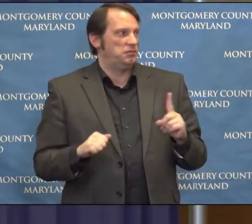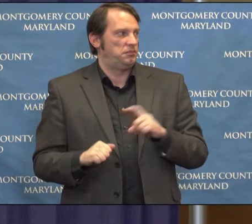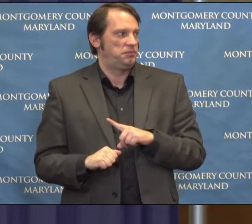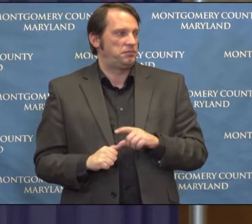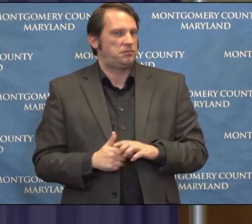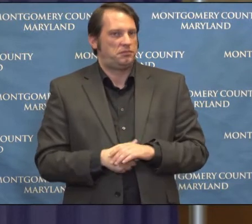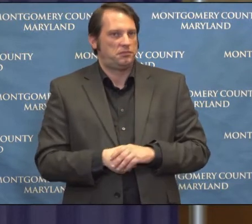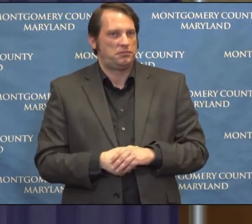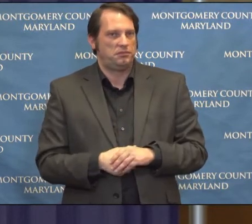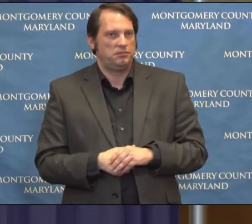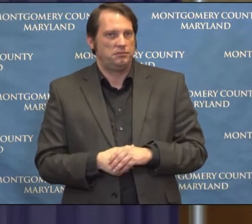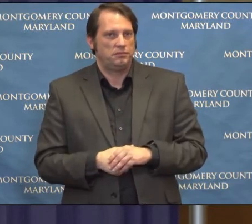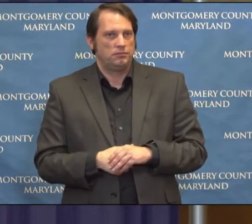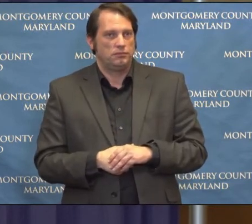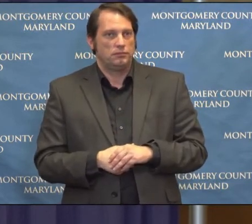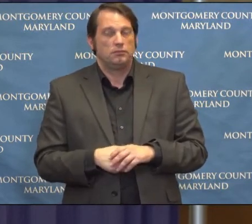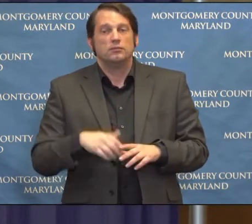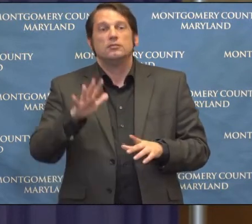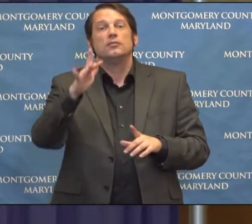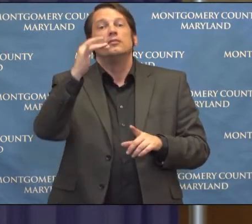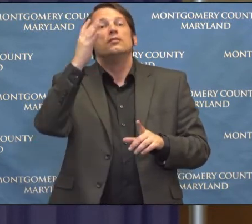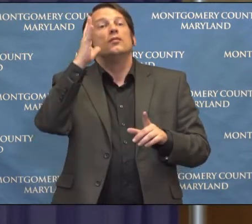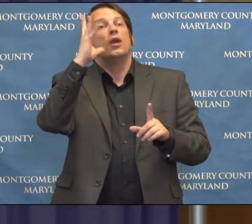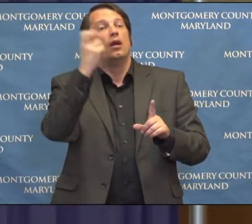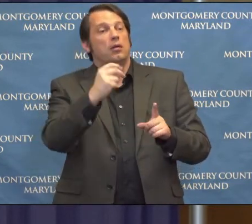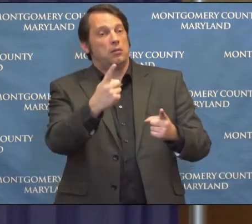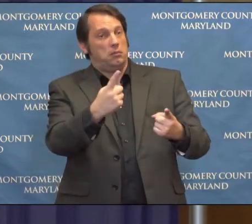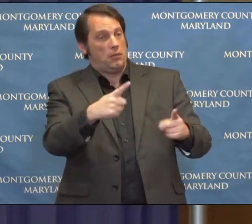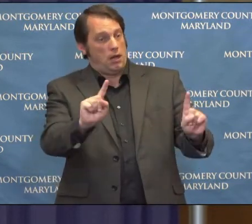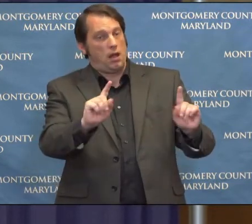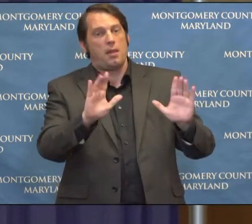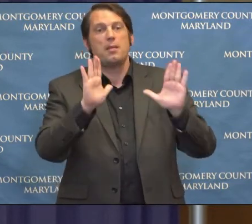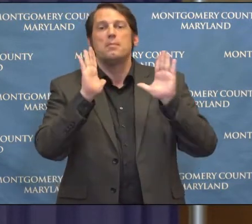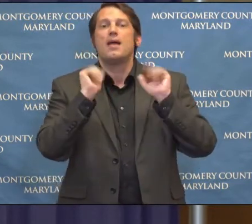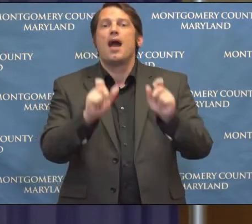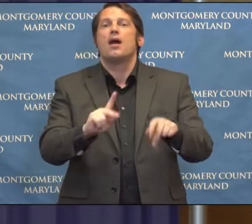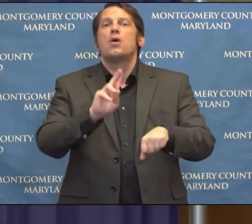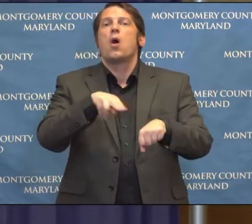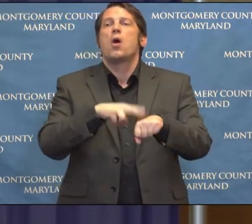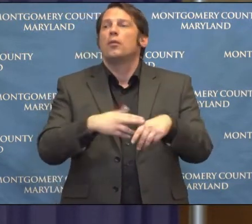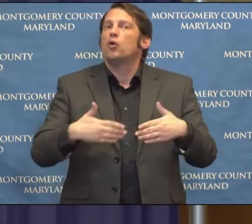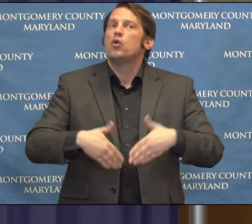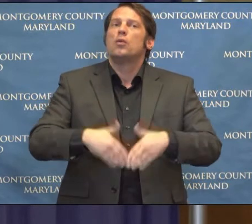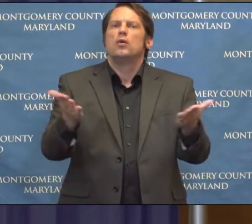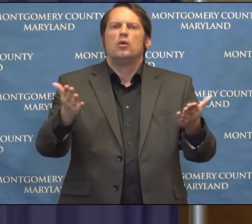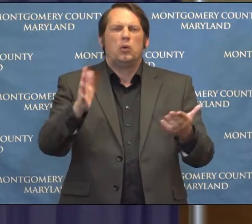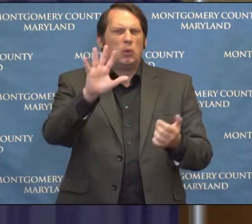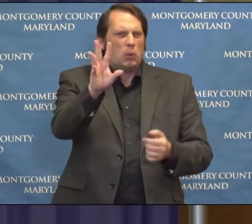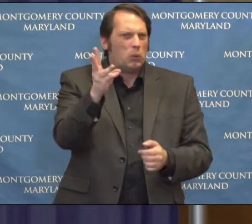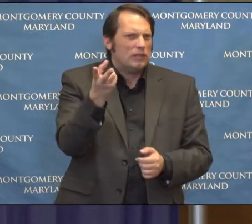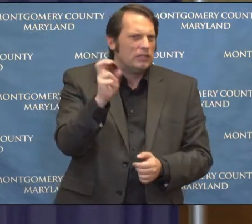will that look like from the public health point of view, and what will our new normal look like?